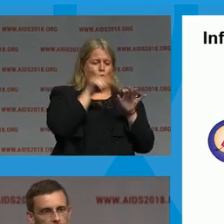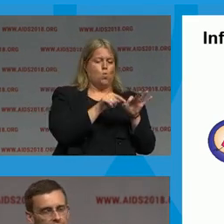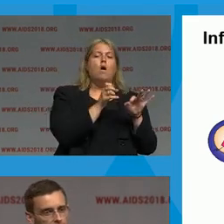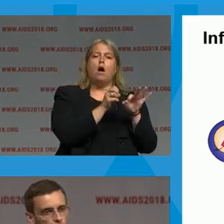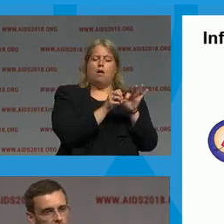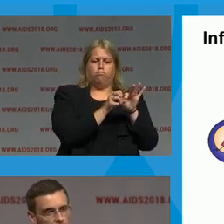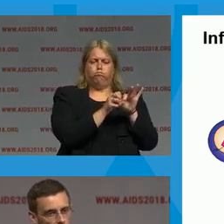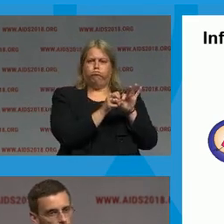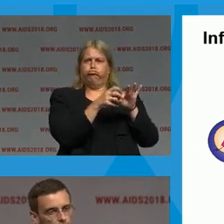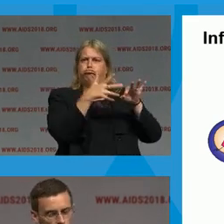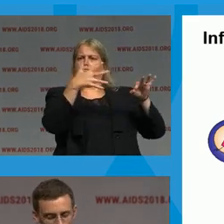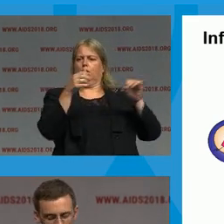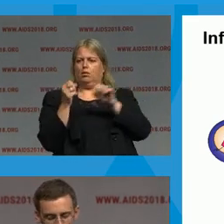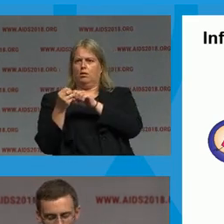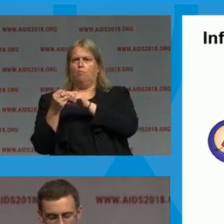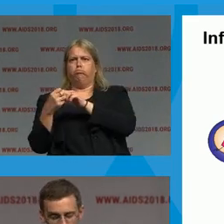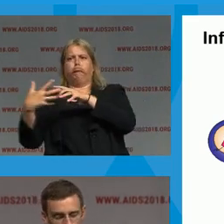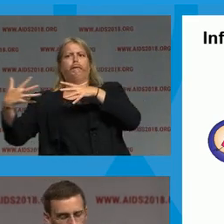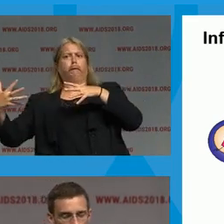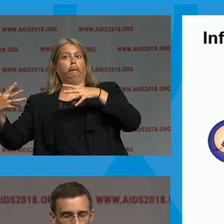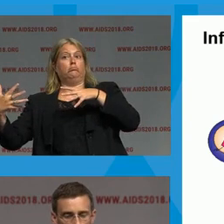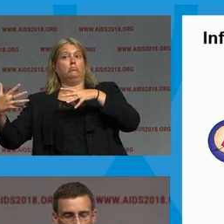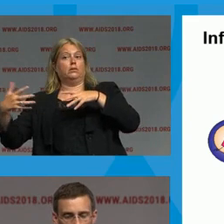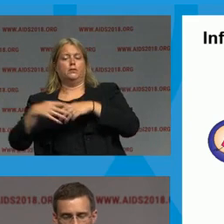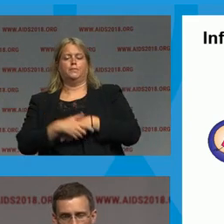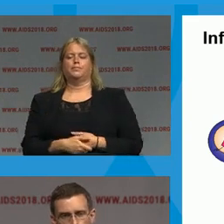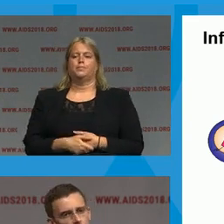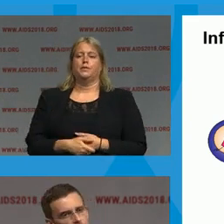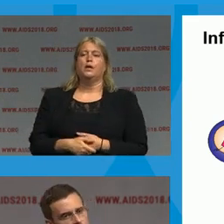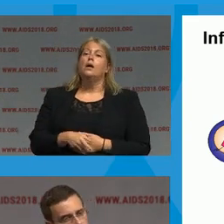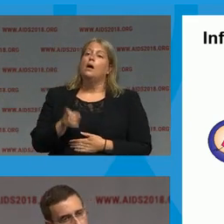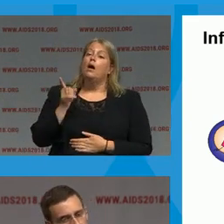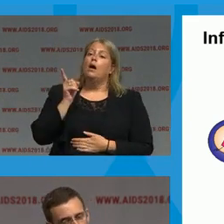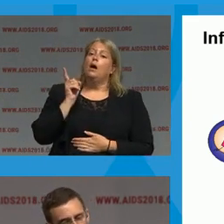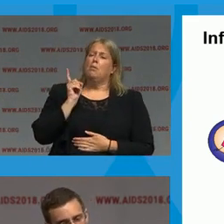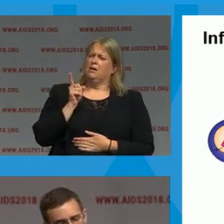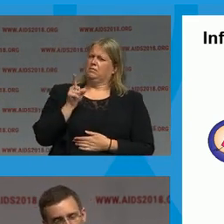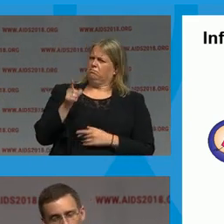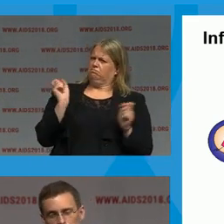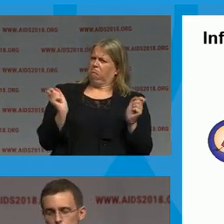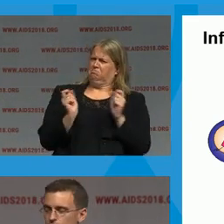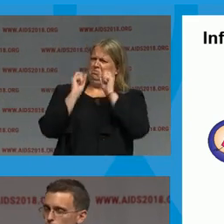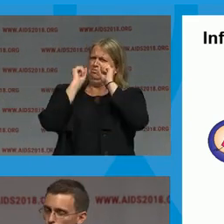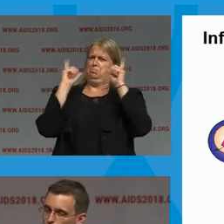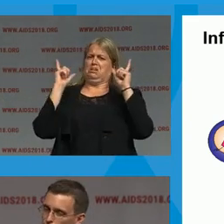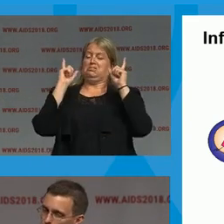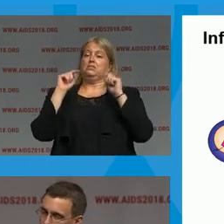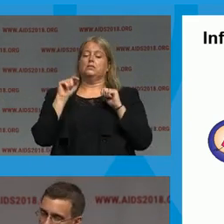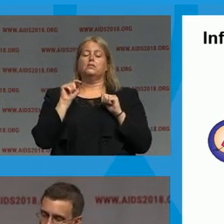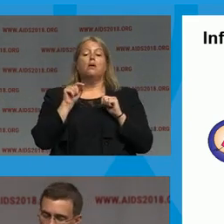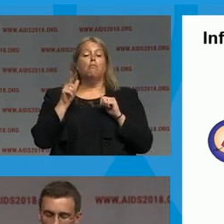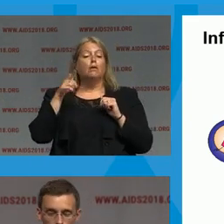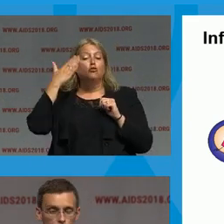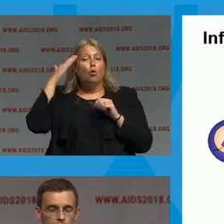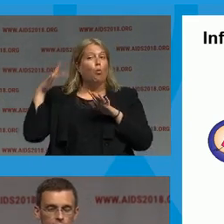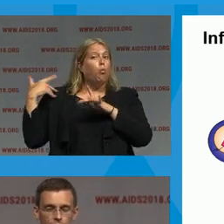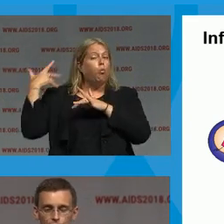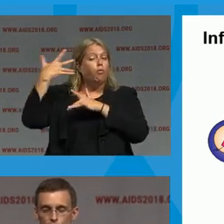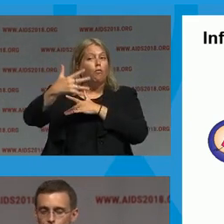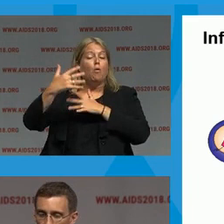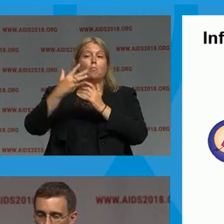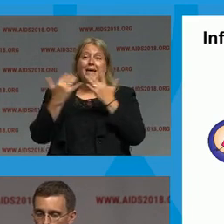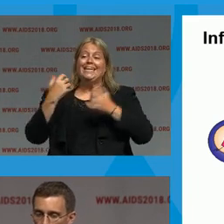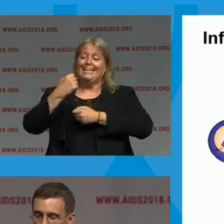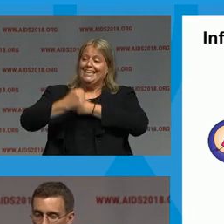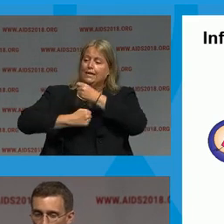proliferate and increase in numbers in our bodies. But this is a bit surprising because we've known for many years now that if